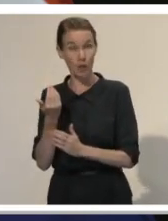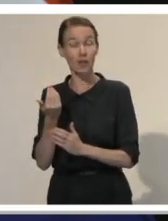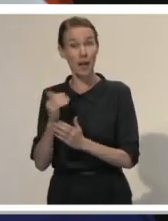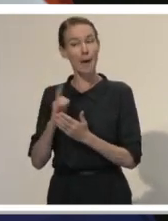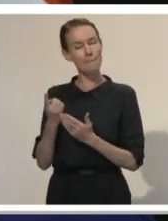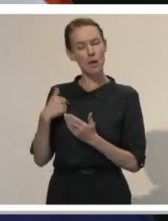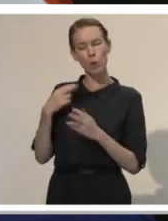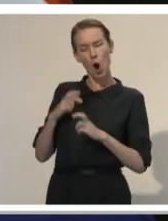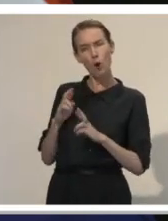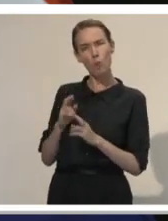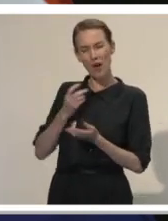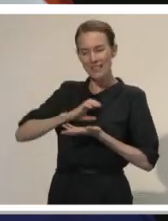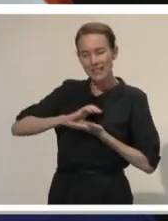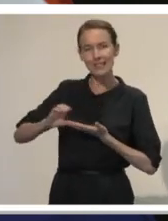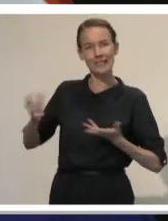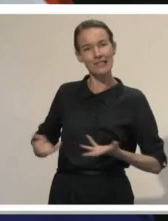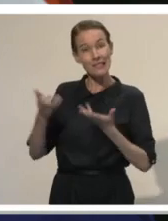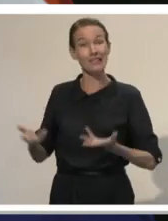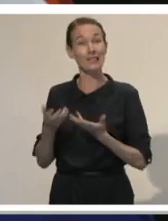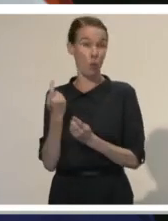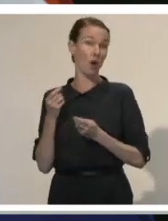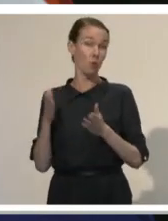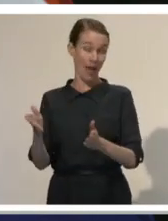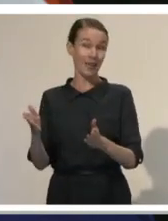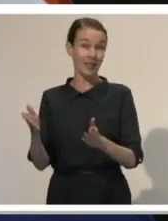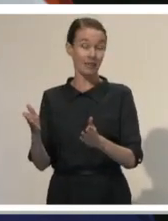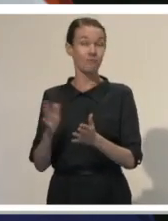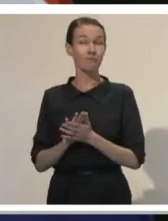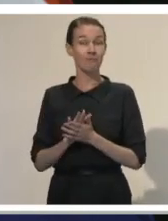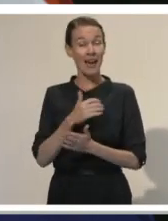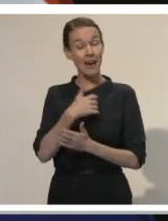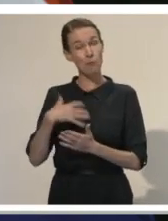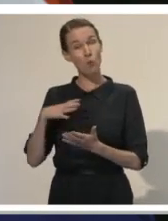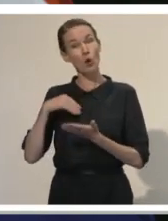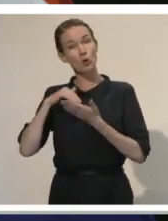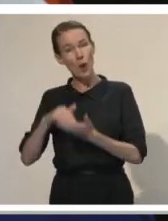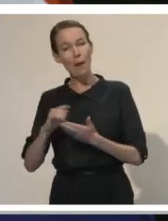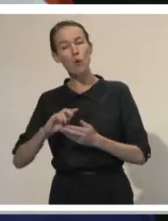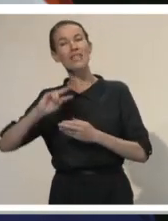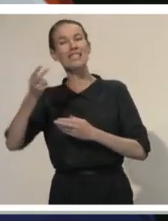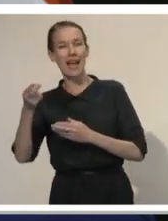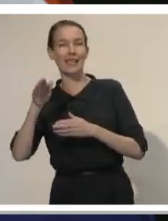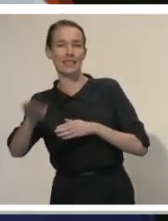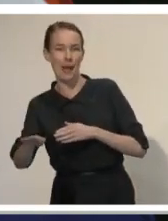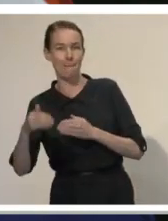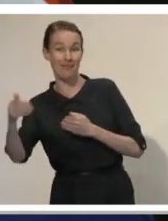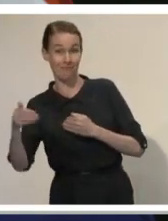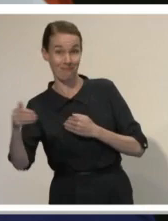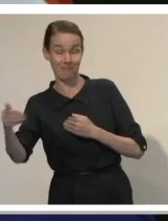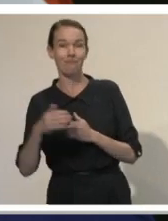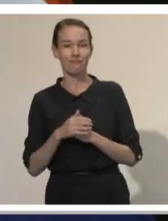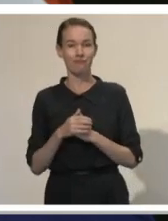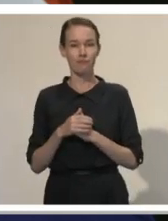and seriously investing in that is one of the things that we're looking to commit to as part of the second media support package. Can you give